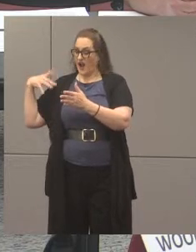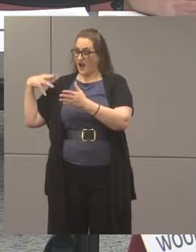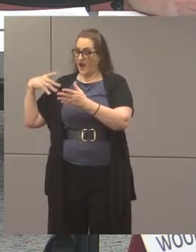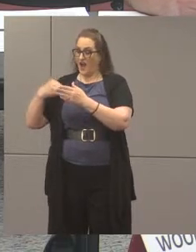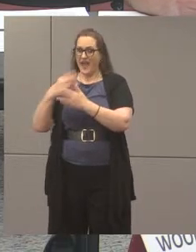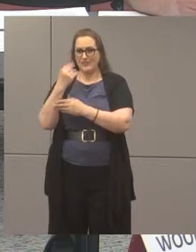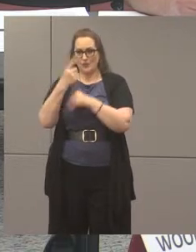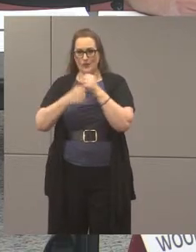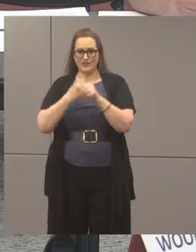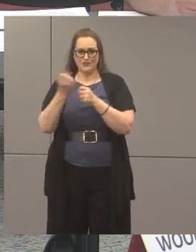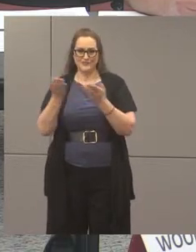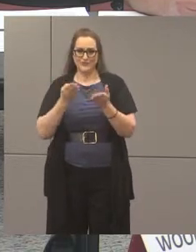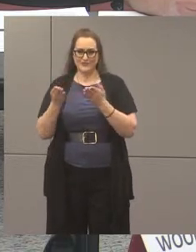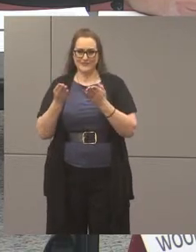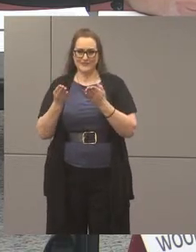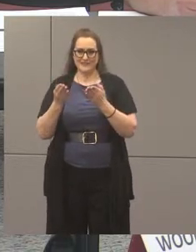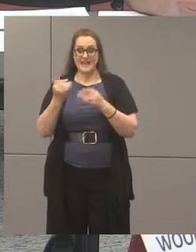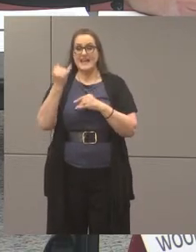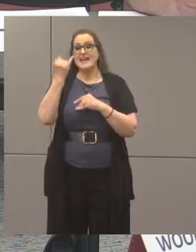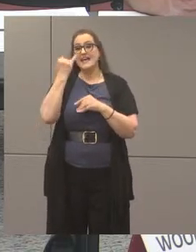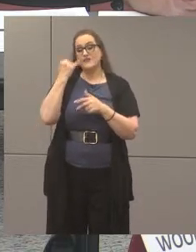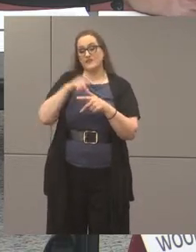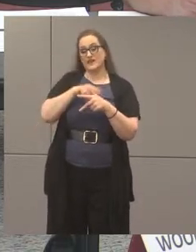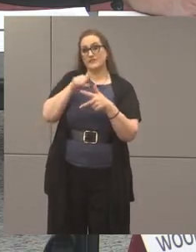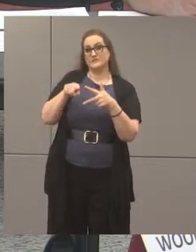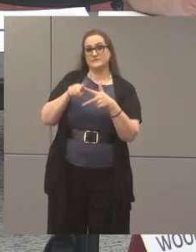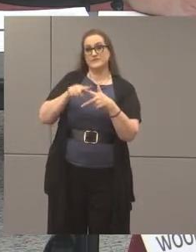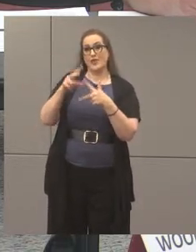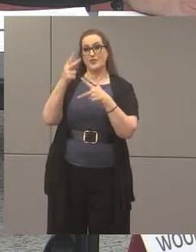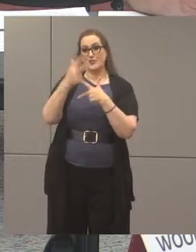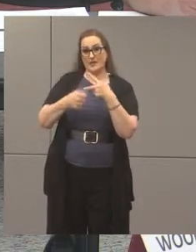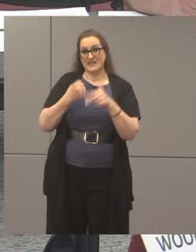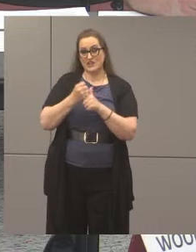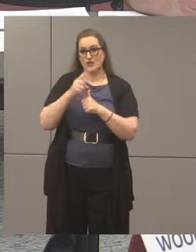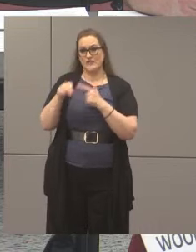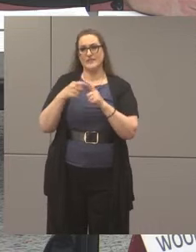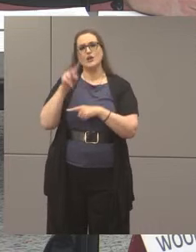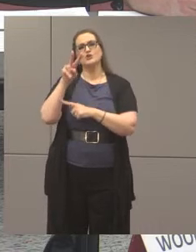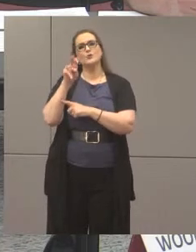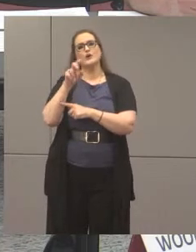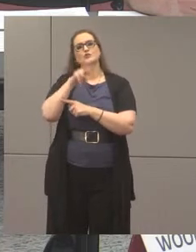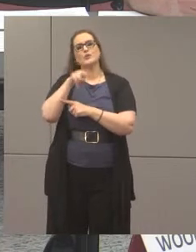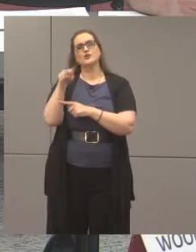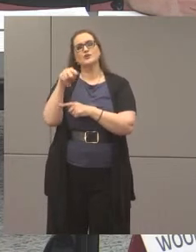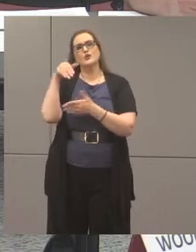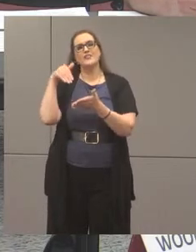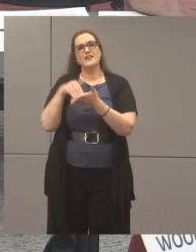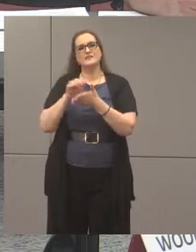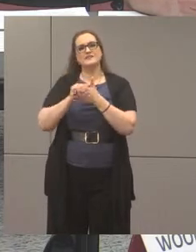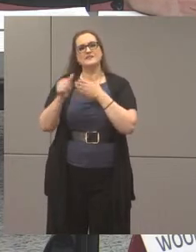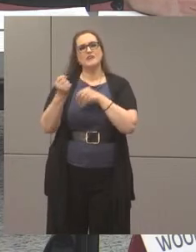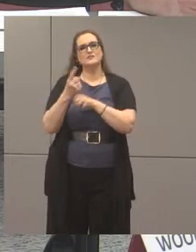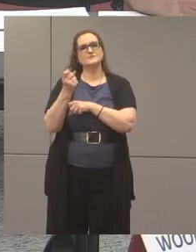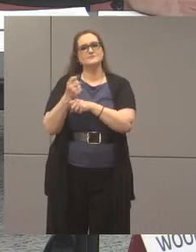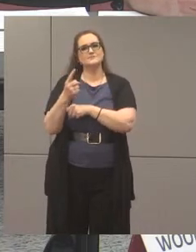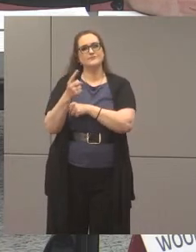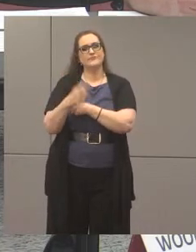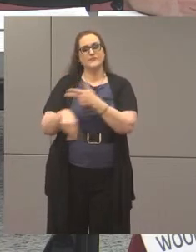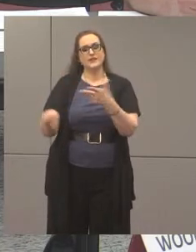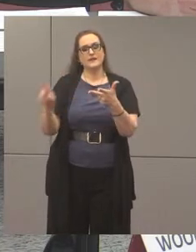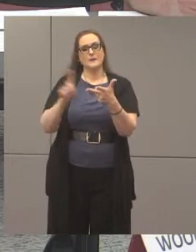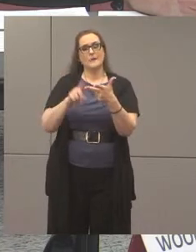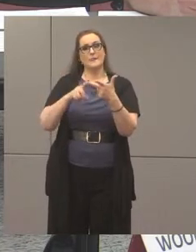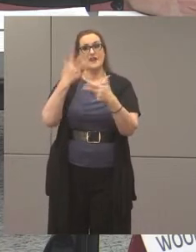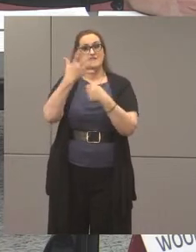year of service. If we do the 3-year, then we're looking at $222,000 a year. And then if we do